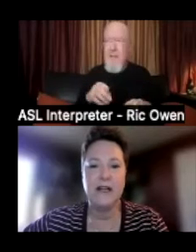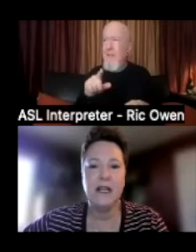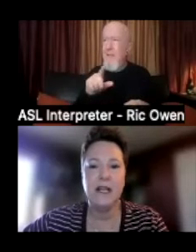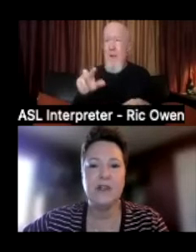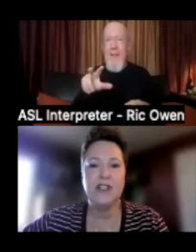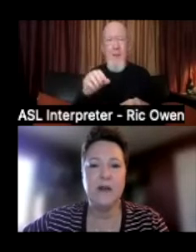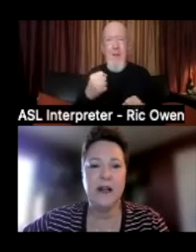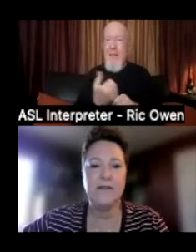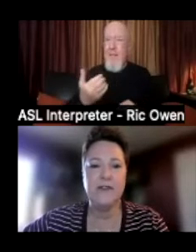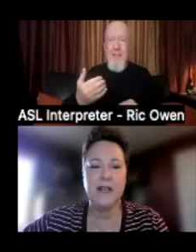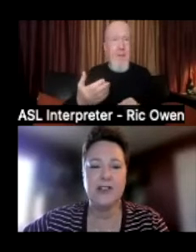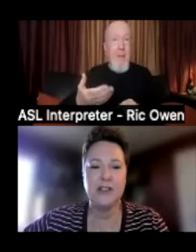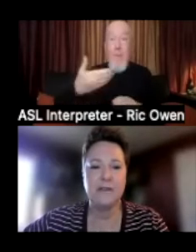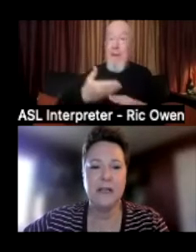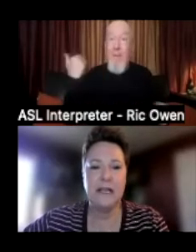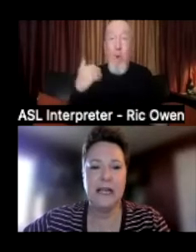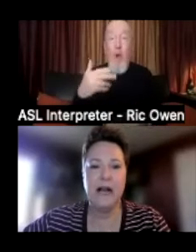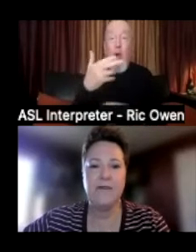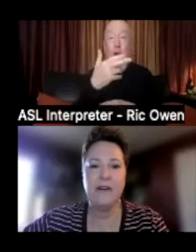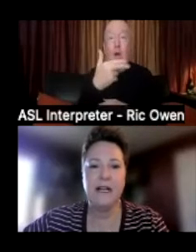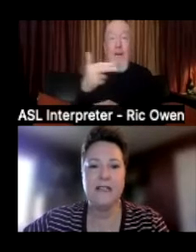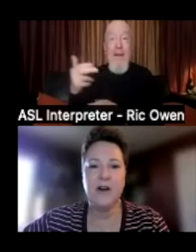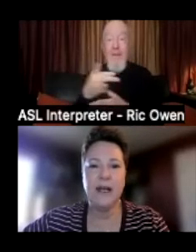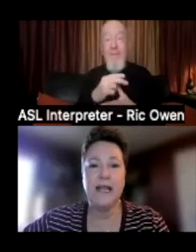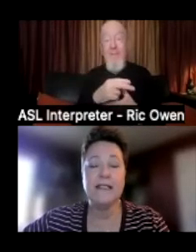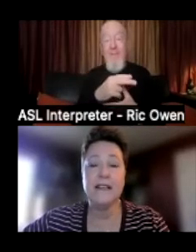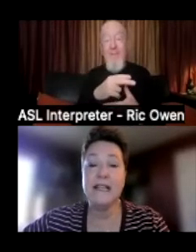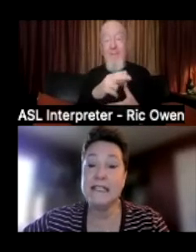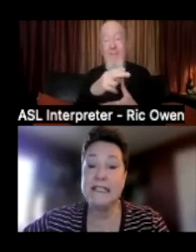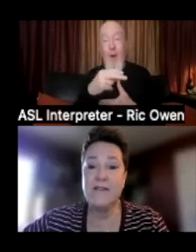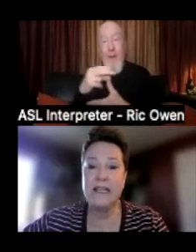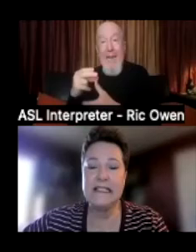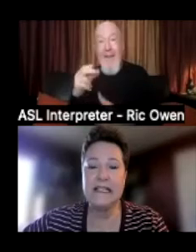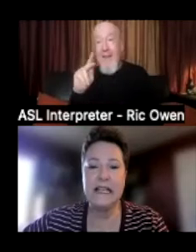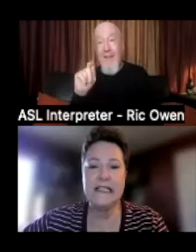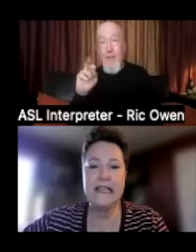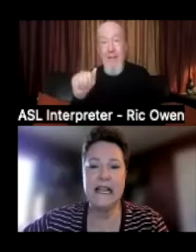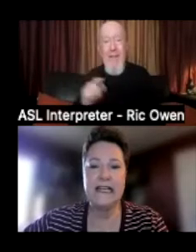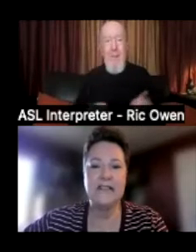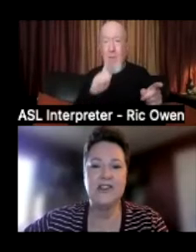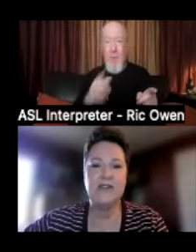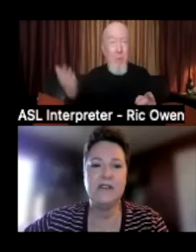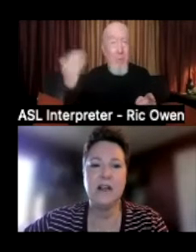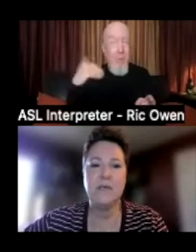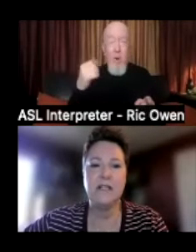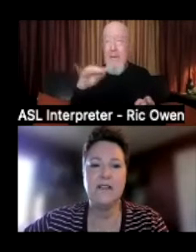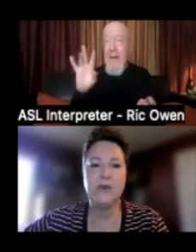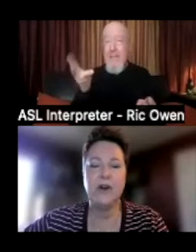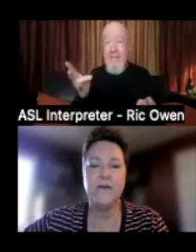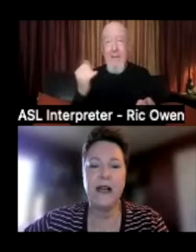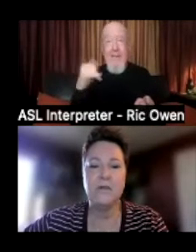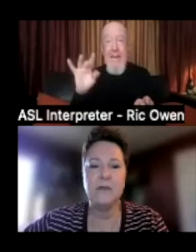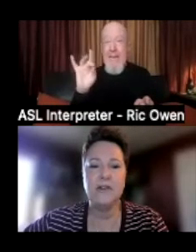Katrina, which is when I first met June. However, as far back as the 1970s and 1980s, June